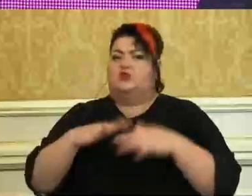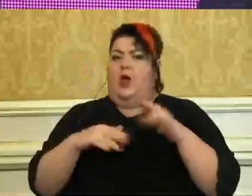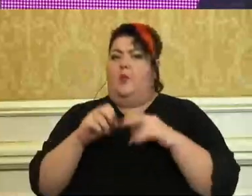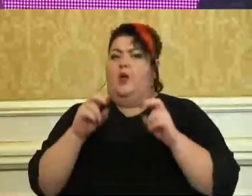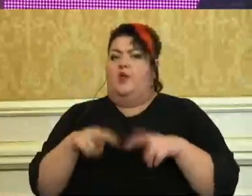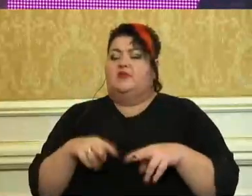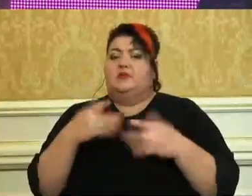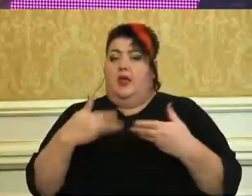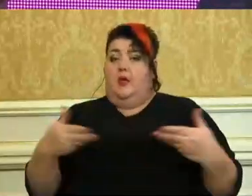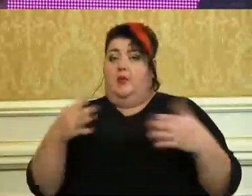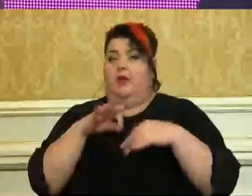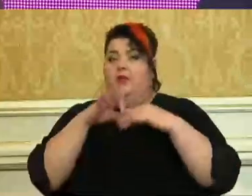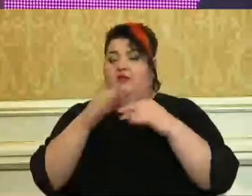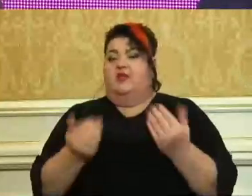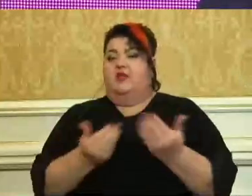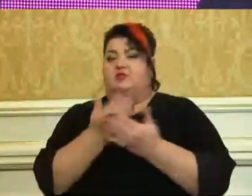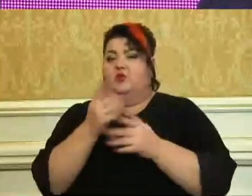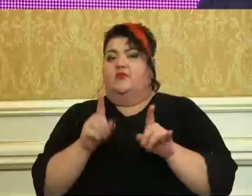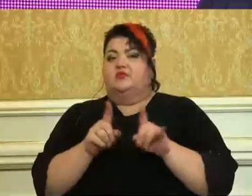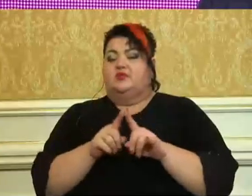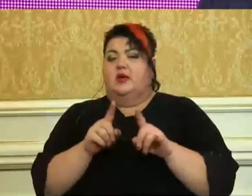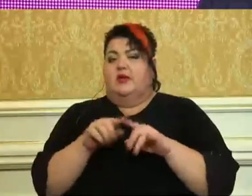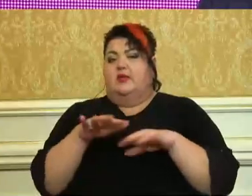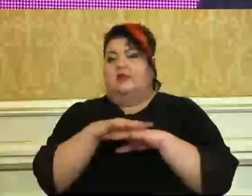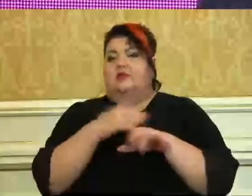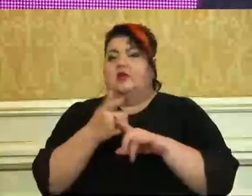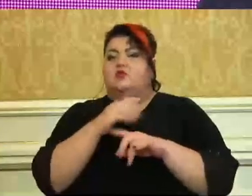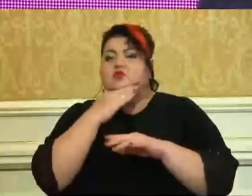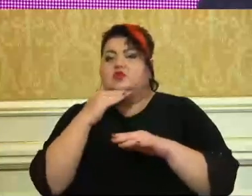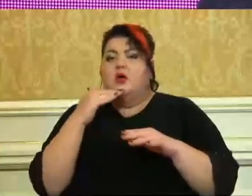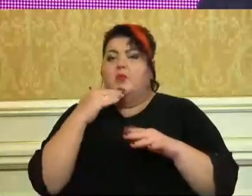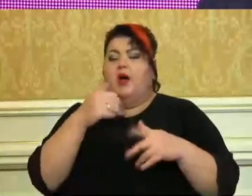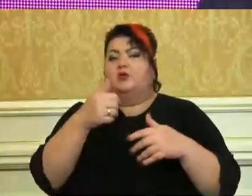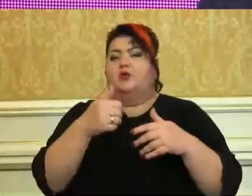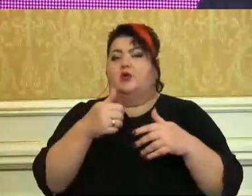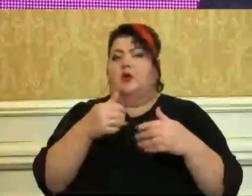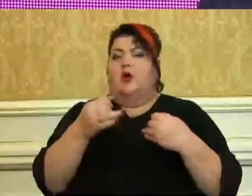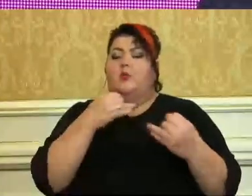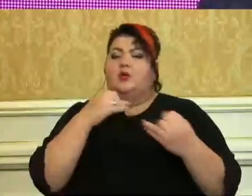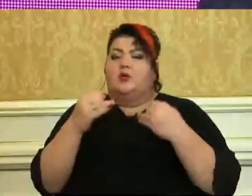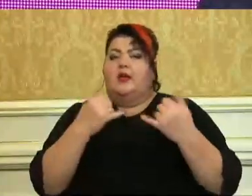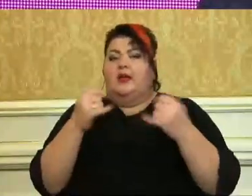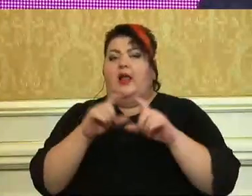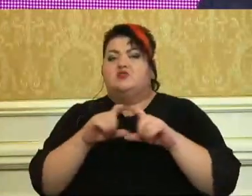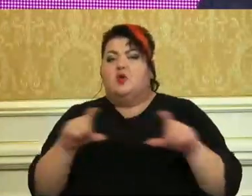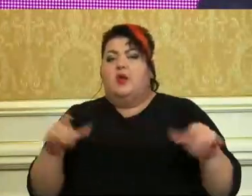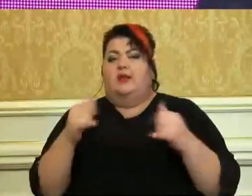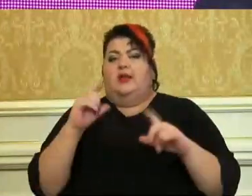is a women's profession, teachers. So well, and we also we made a lot of hackathons